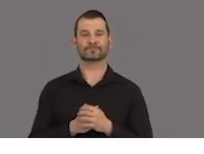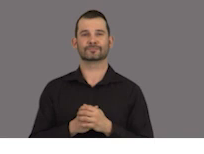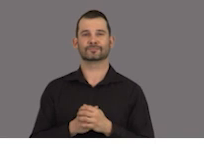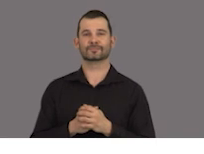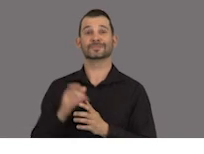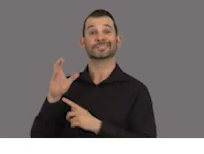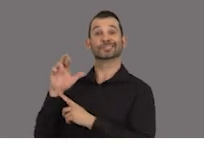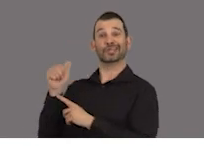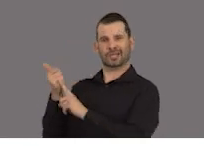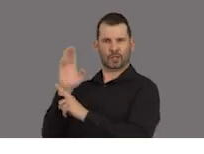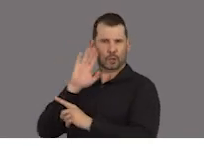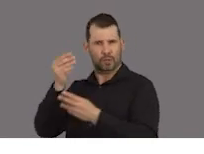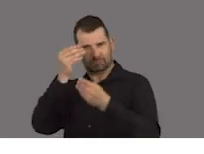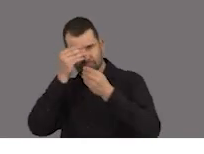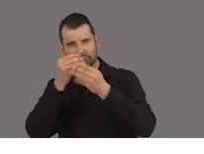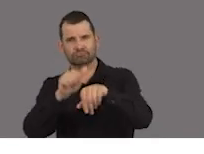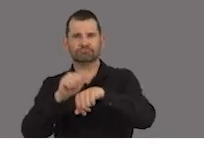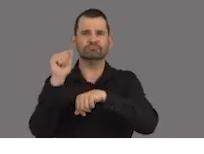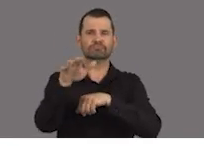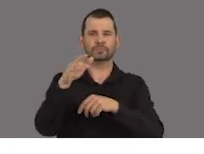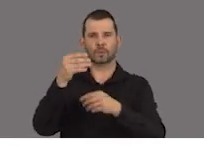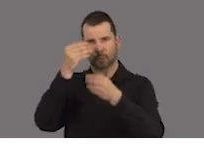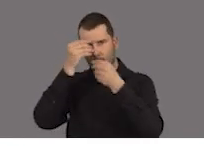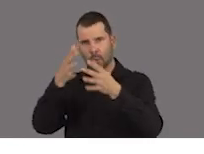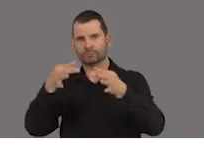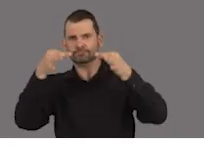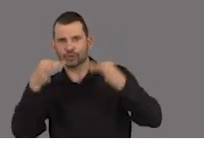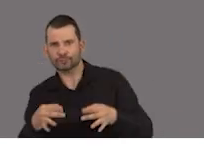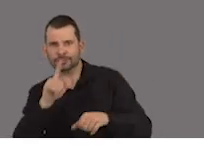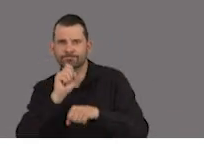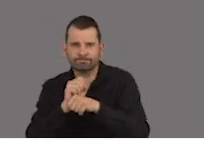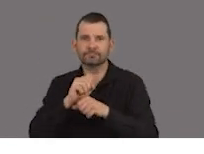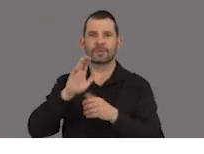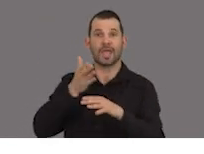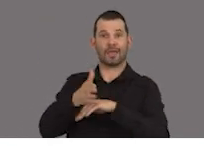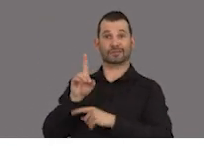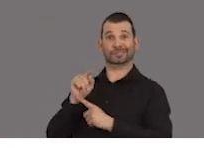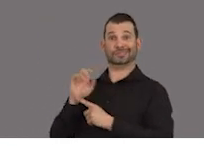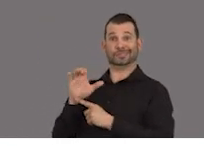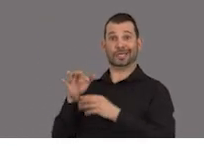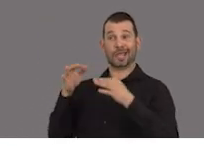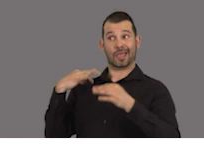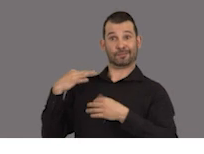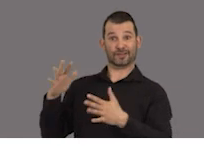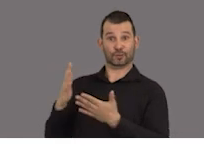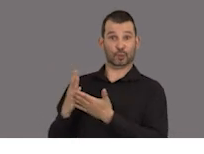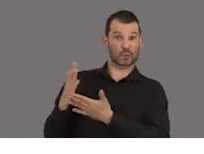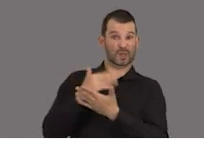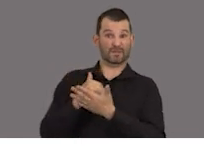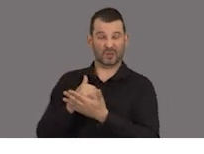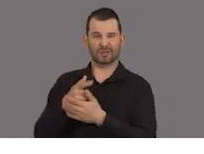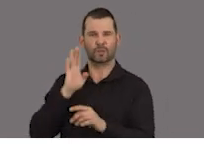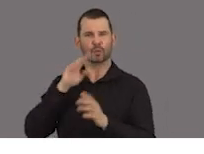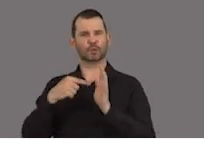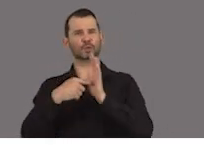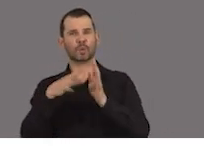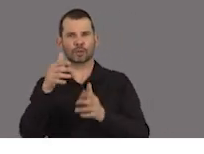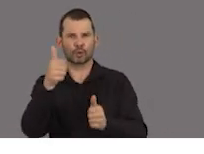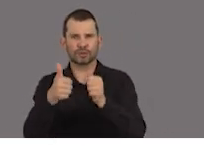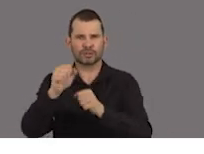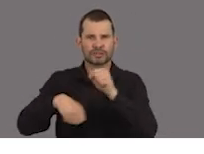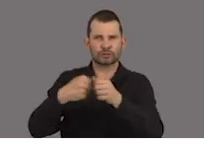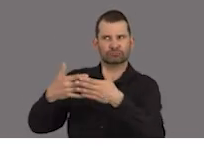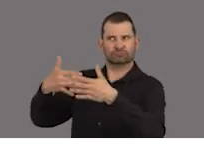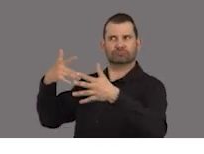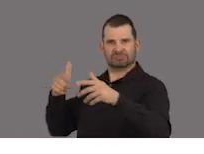The CRA will send you a notice of determination after your DTC application has been reviewed. It will